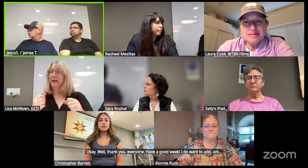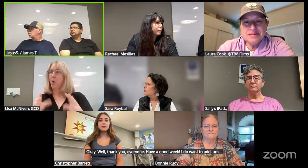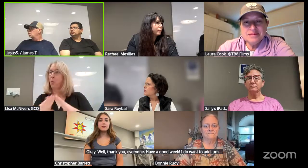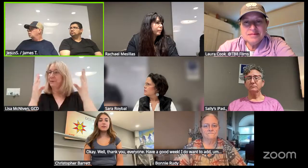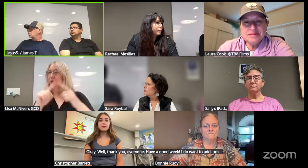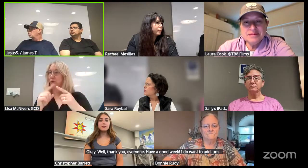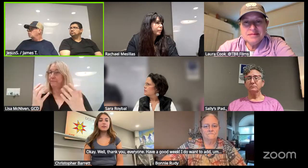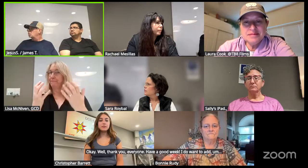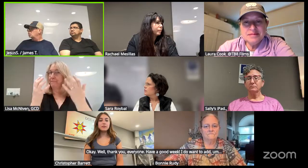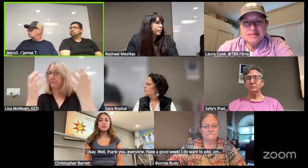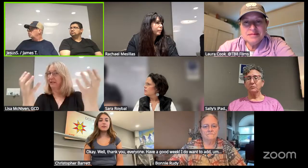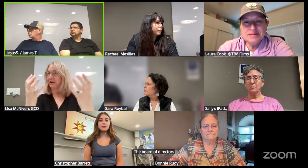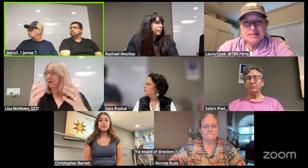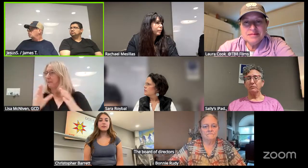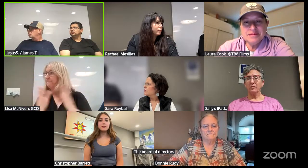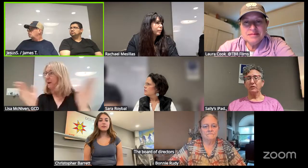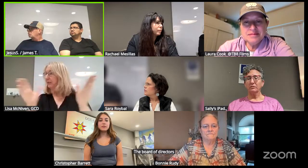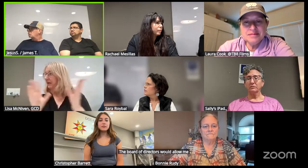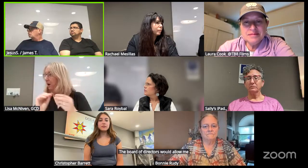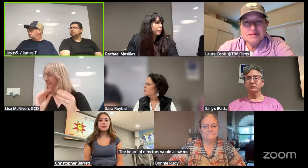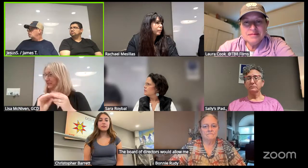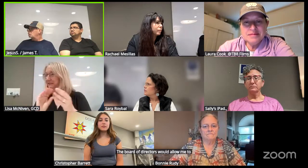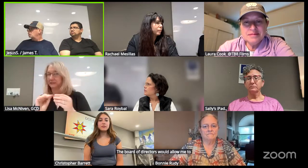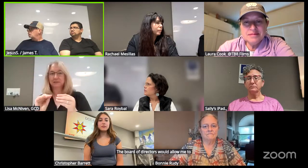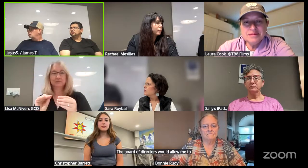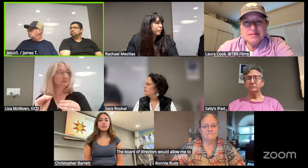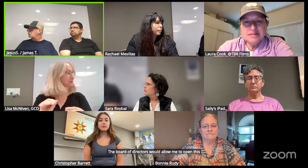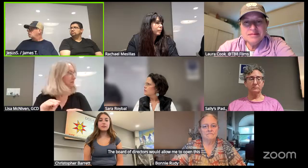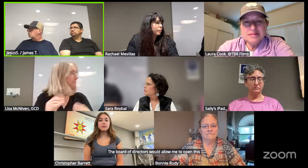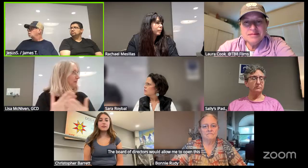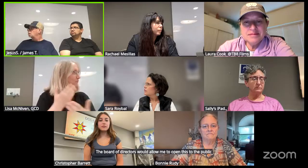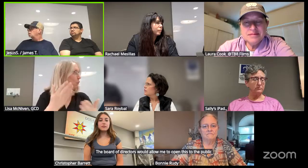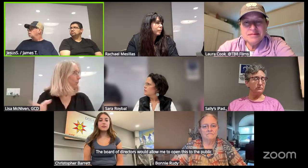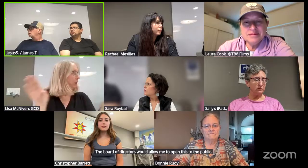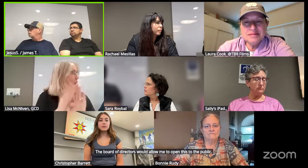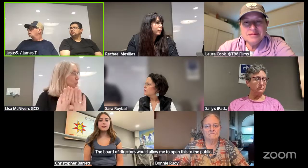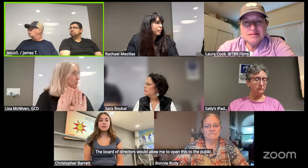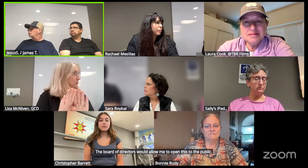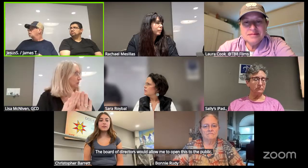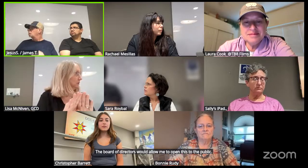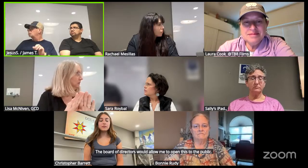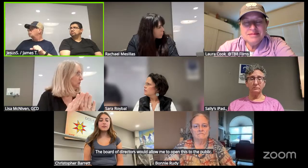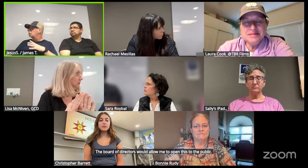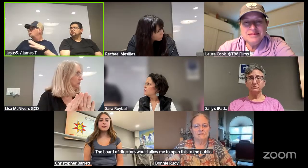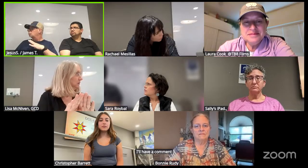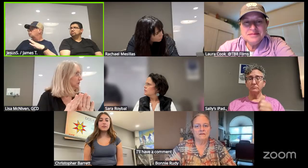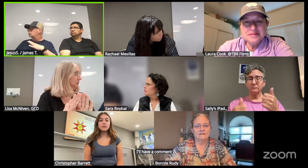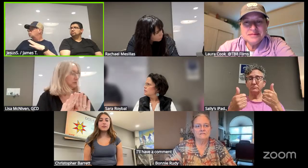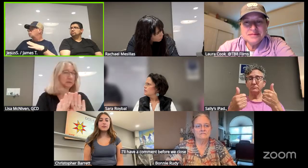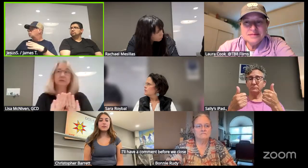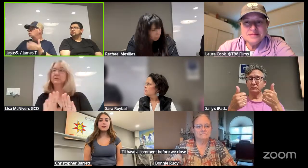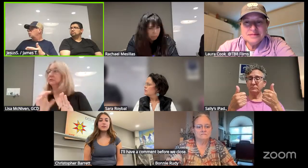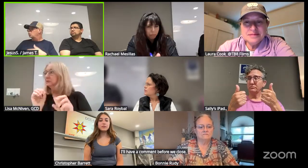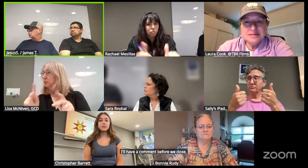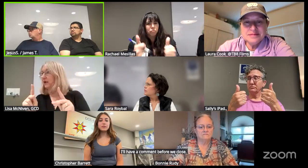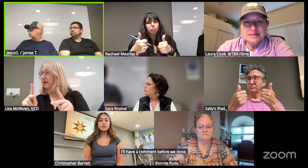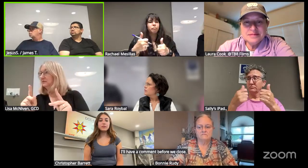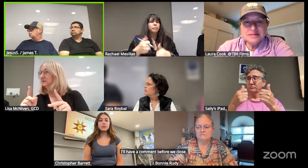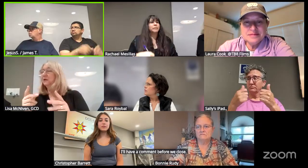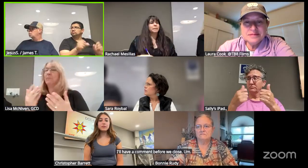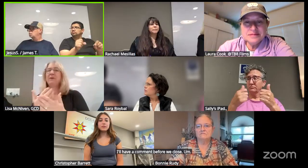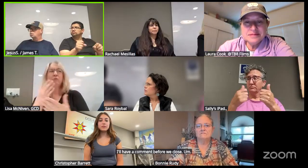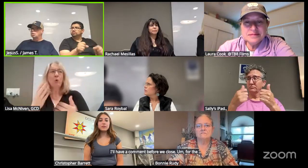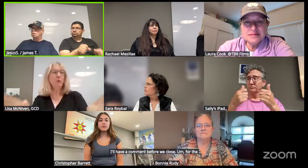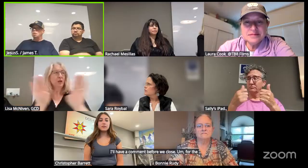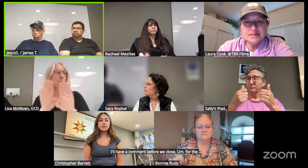the board of directors would allow me to open this to the public for public comment before we close for the closed